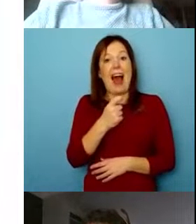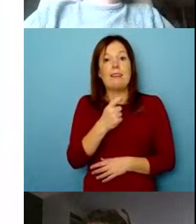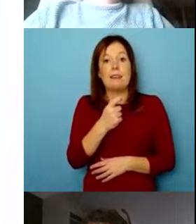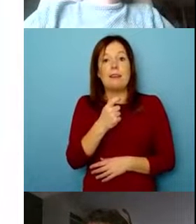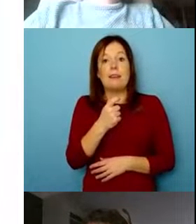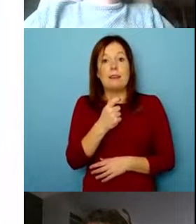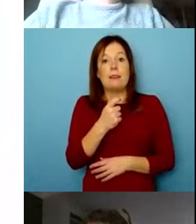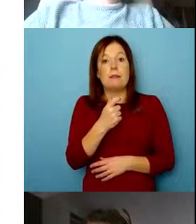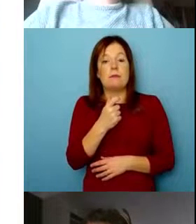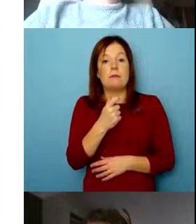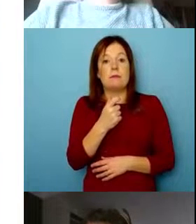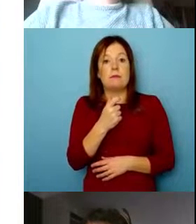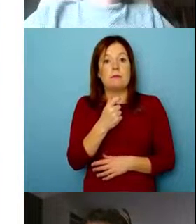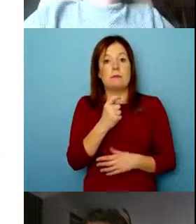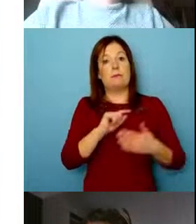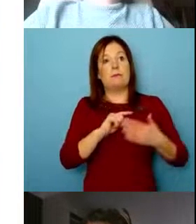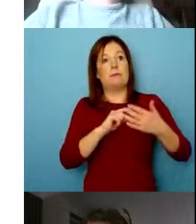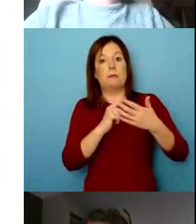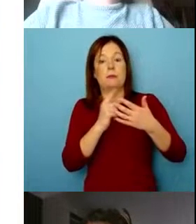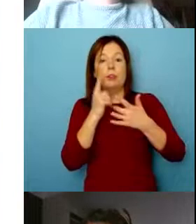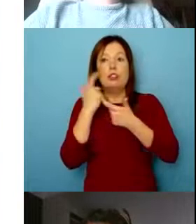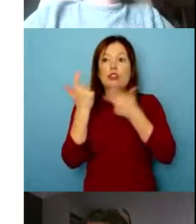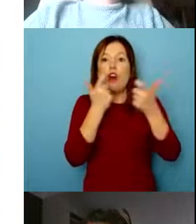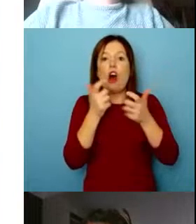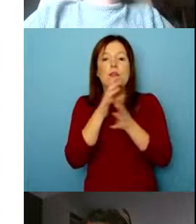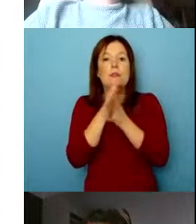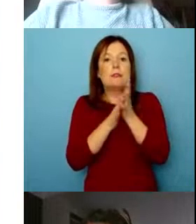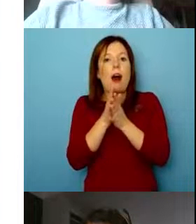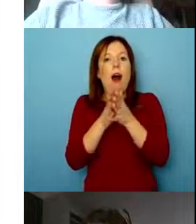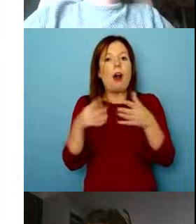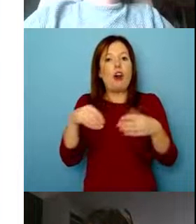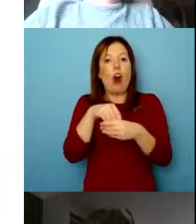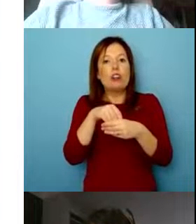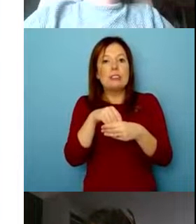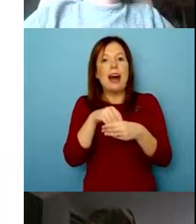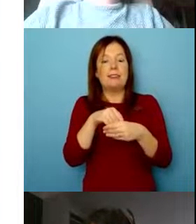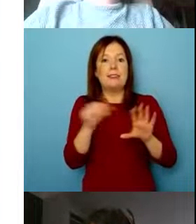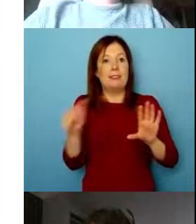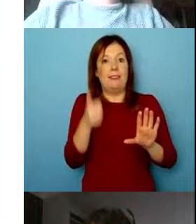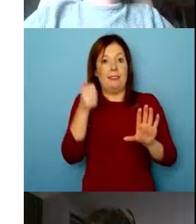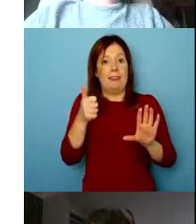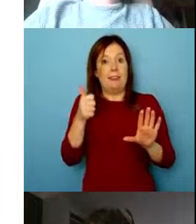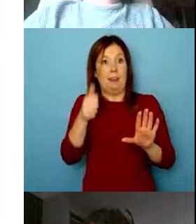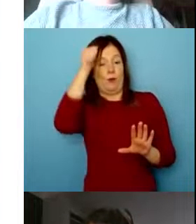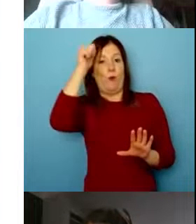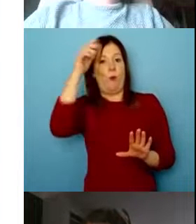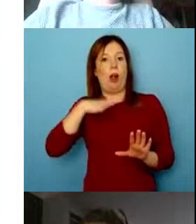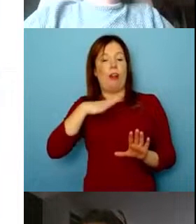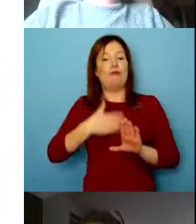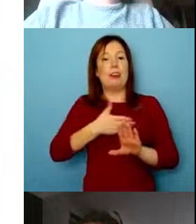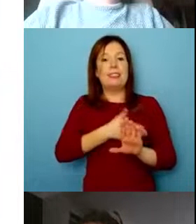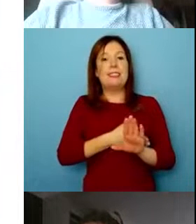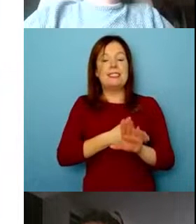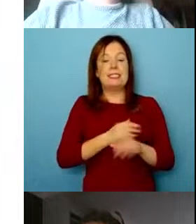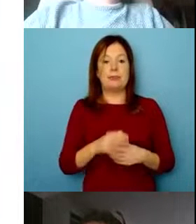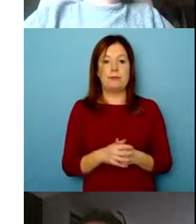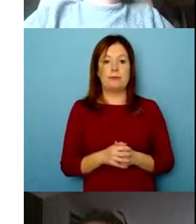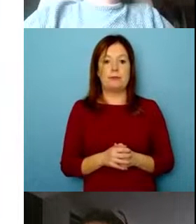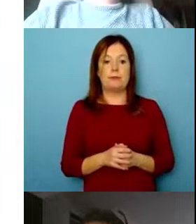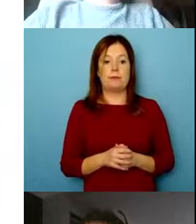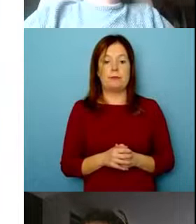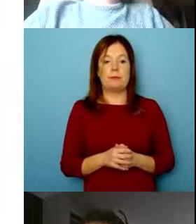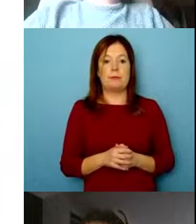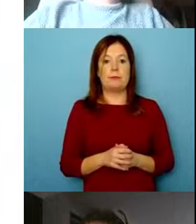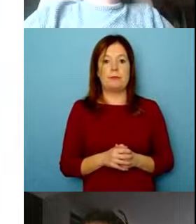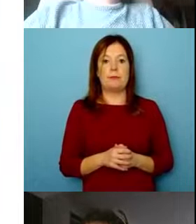example, surfaced signed content options as a result of, say, a search operation. But